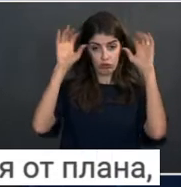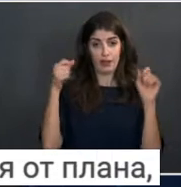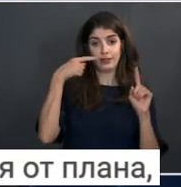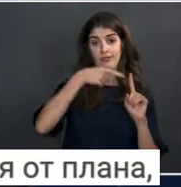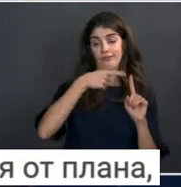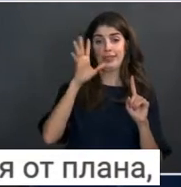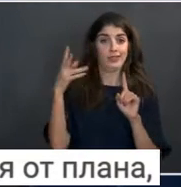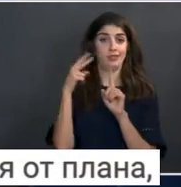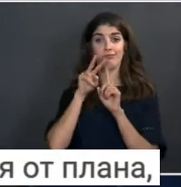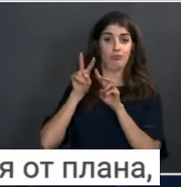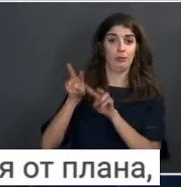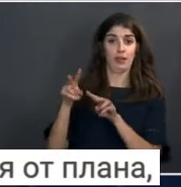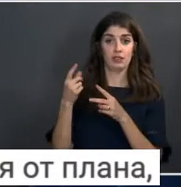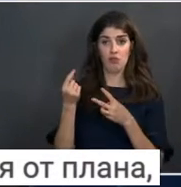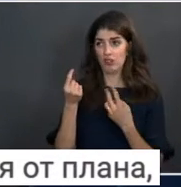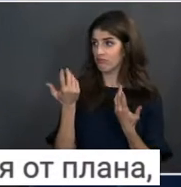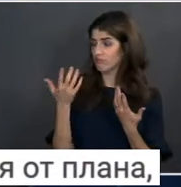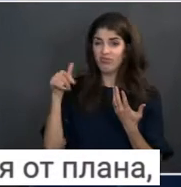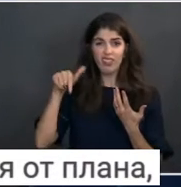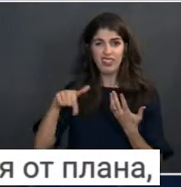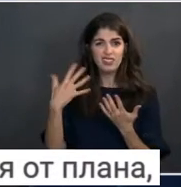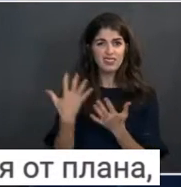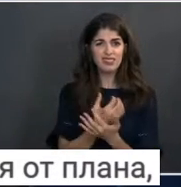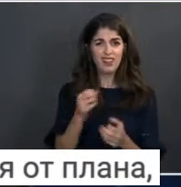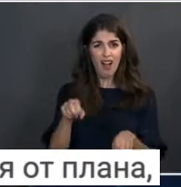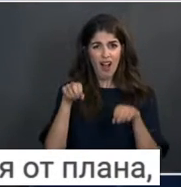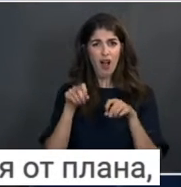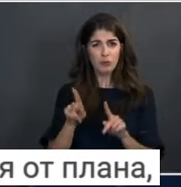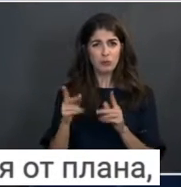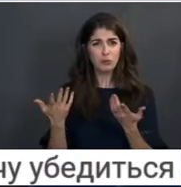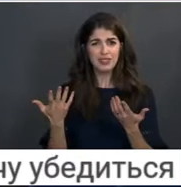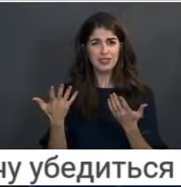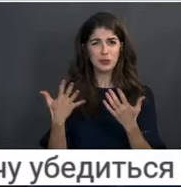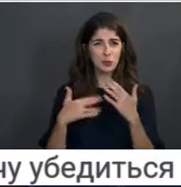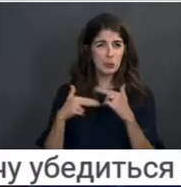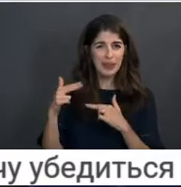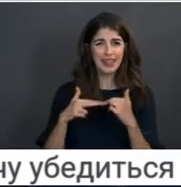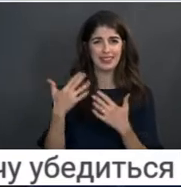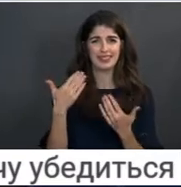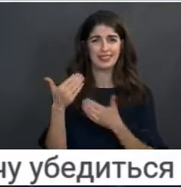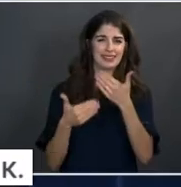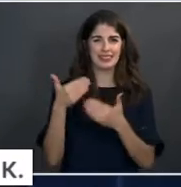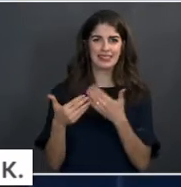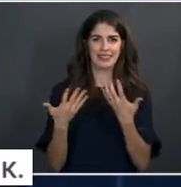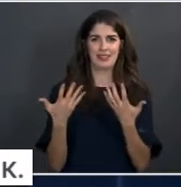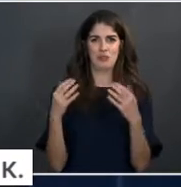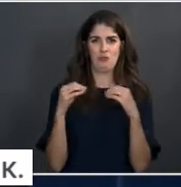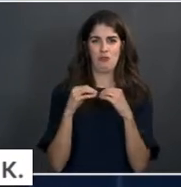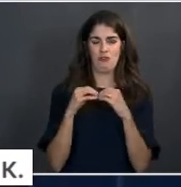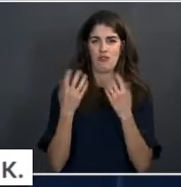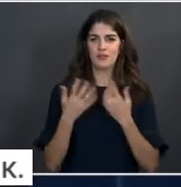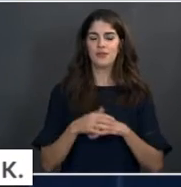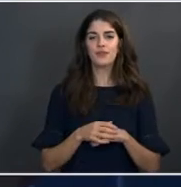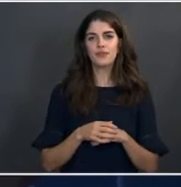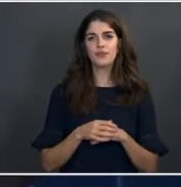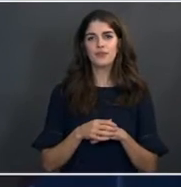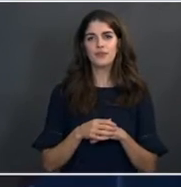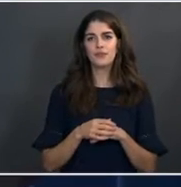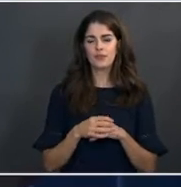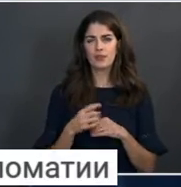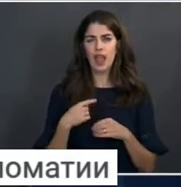an opportunity to build on the plan from there, and I apologize, I just want to make sure I give you the exact